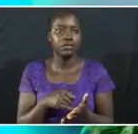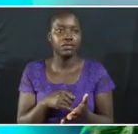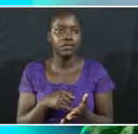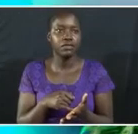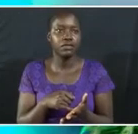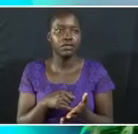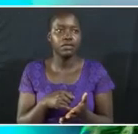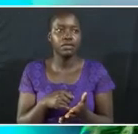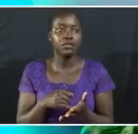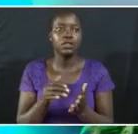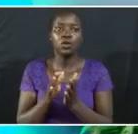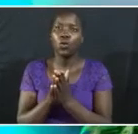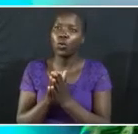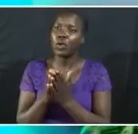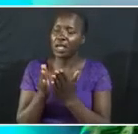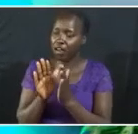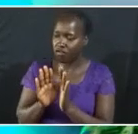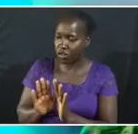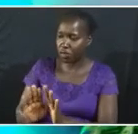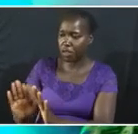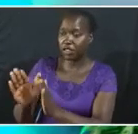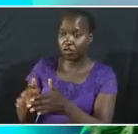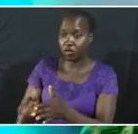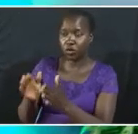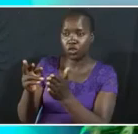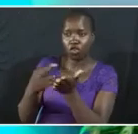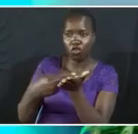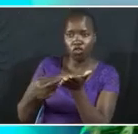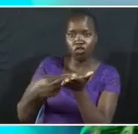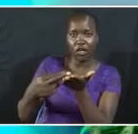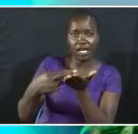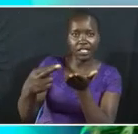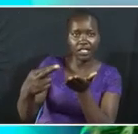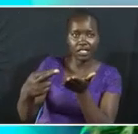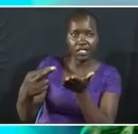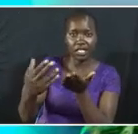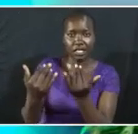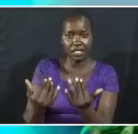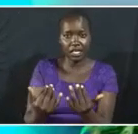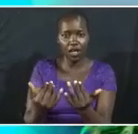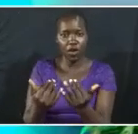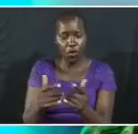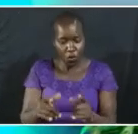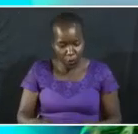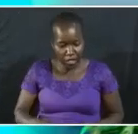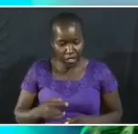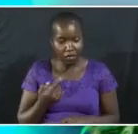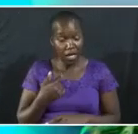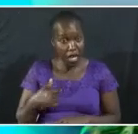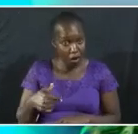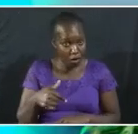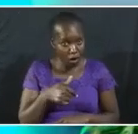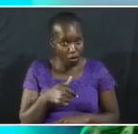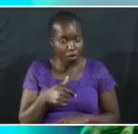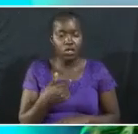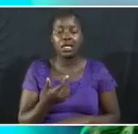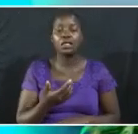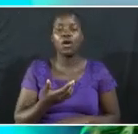We have departed from his ways of righteousness, and now we are reaping a whirlwind.